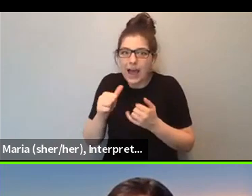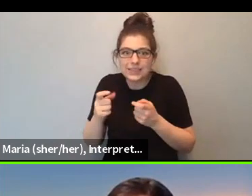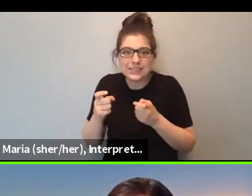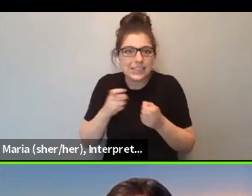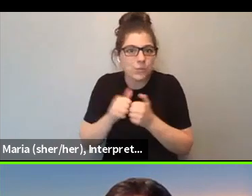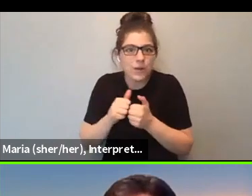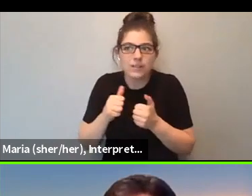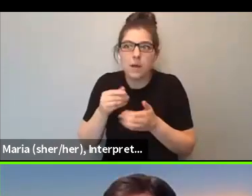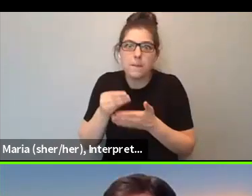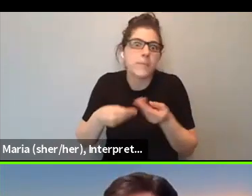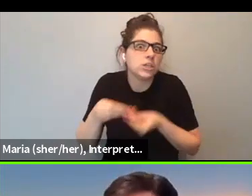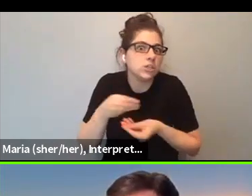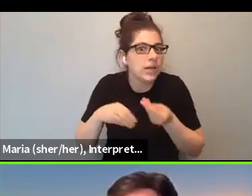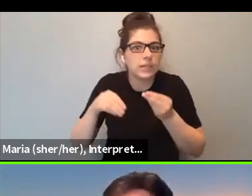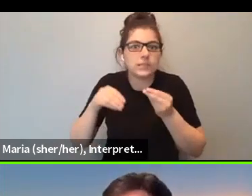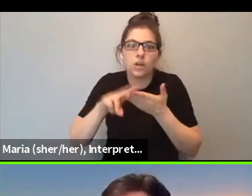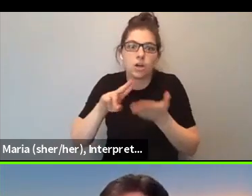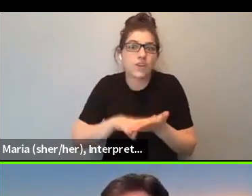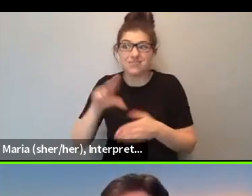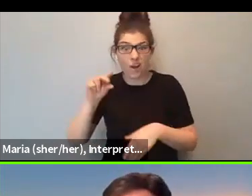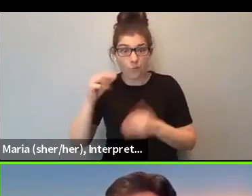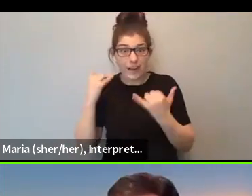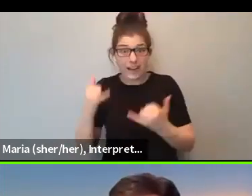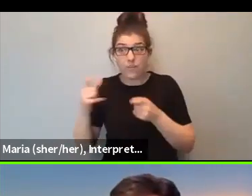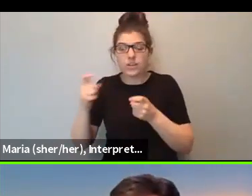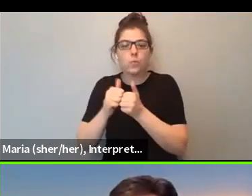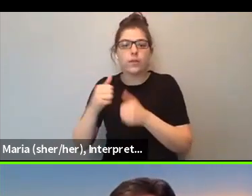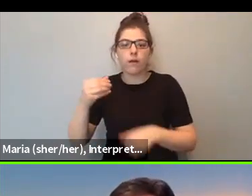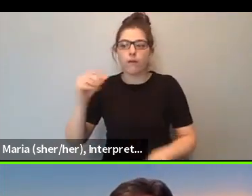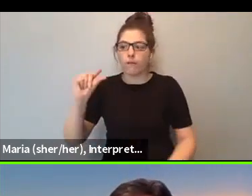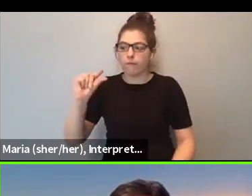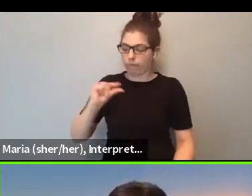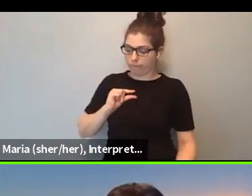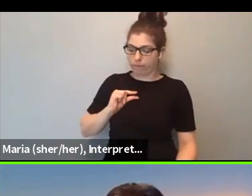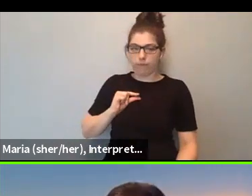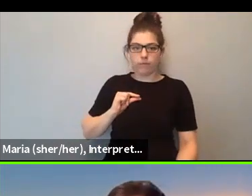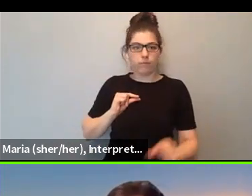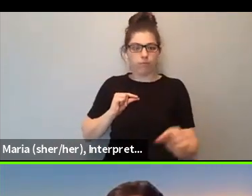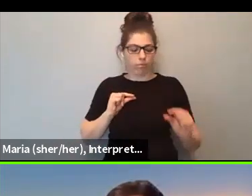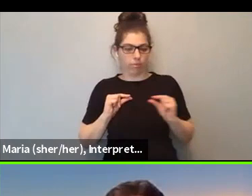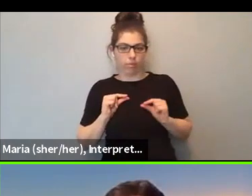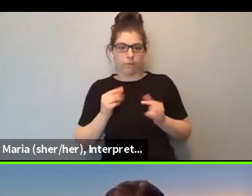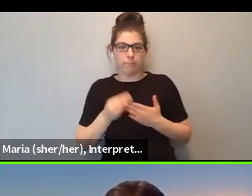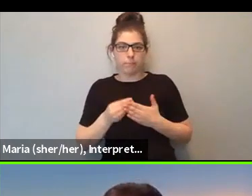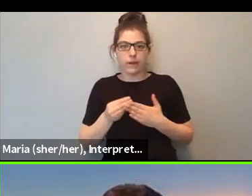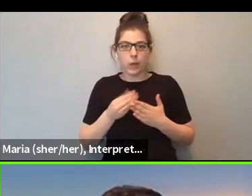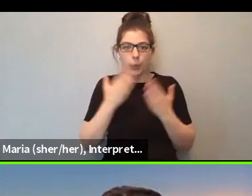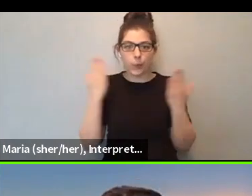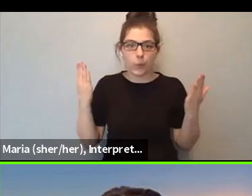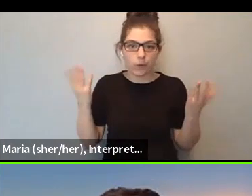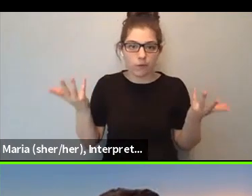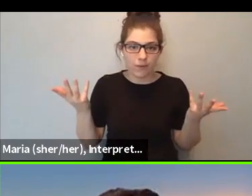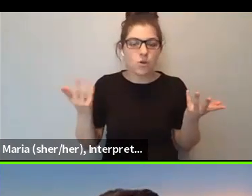paid shit for tiny little gigs. So there's such a disparity.